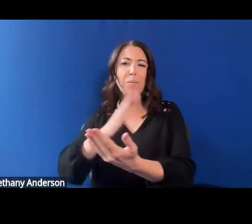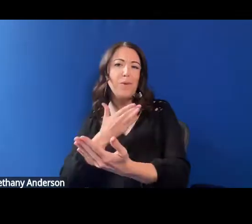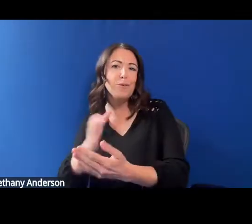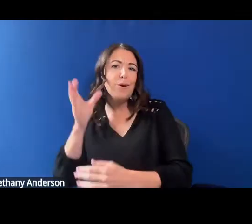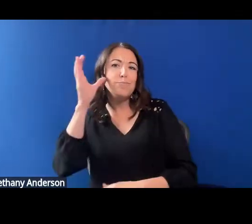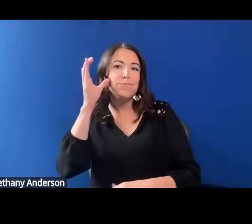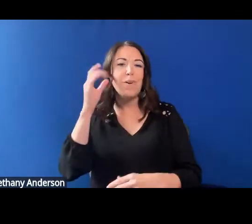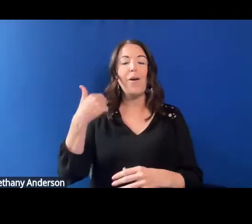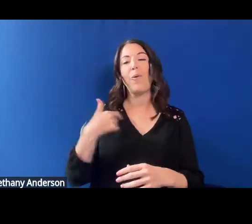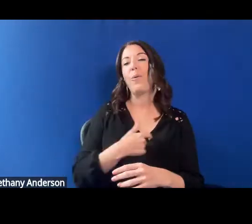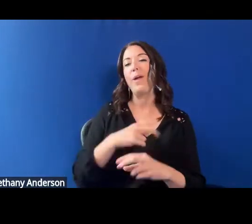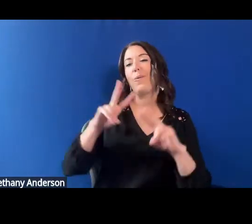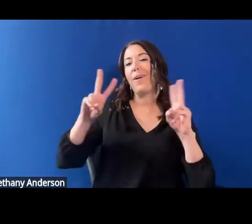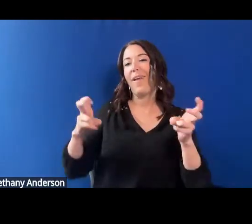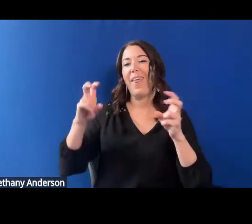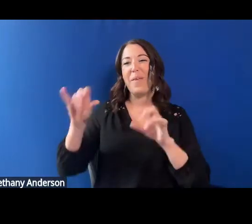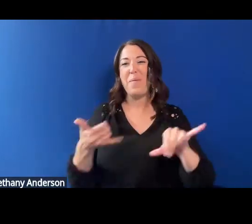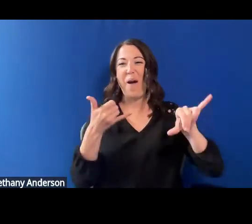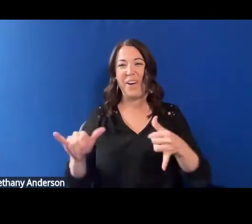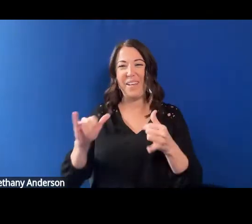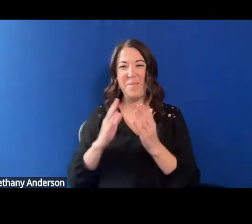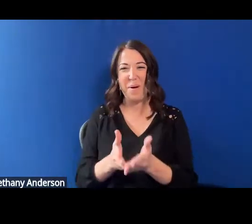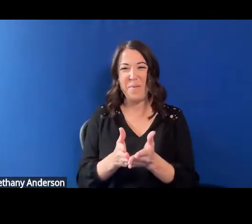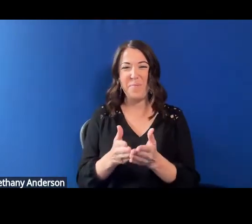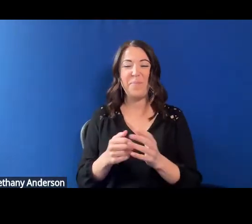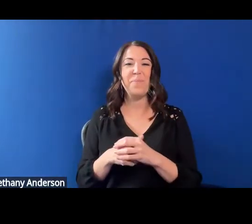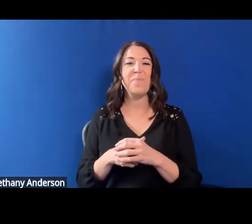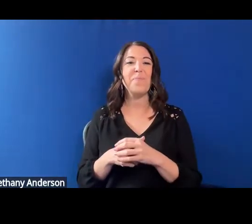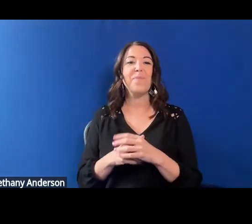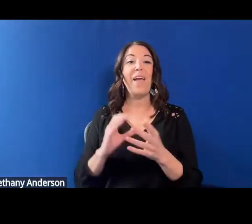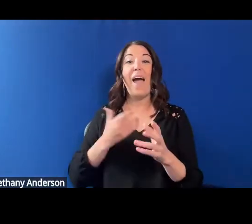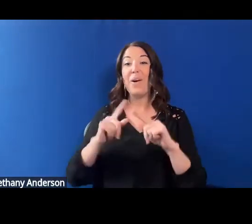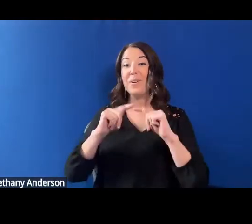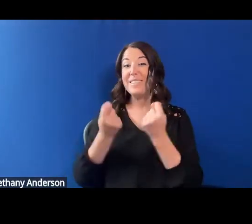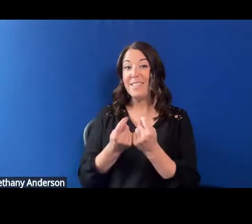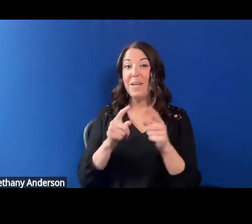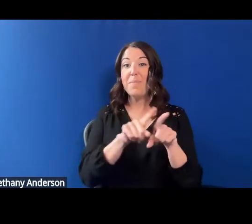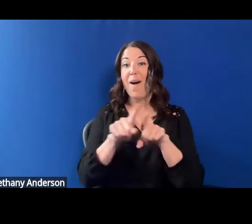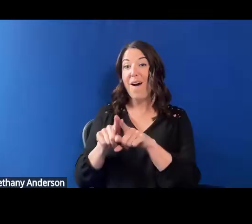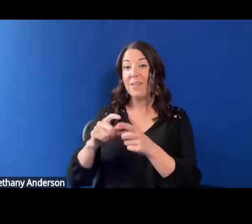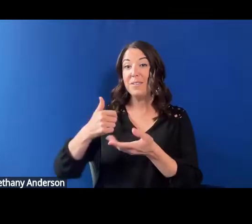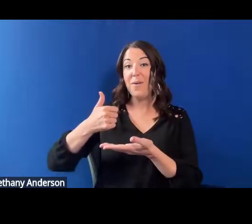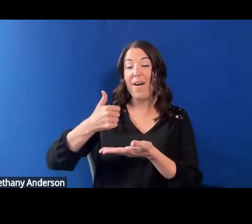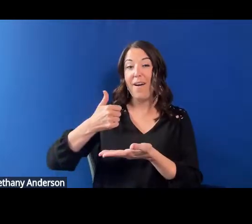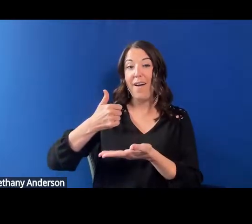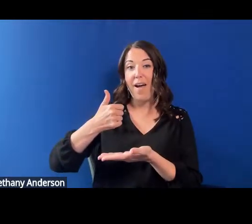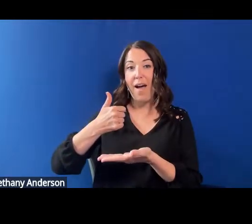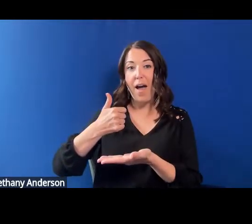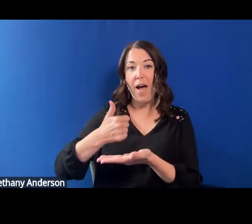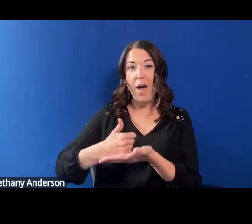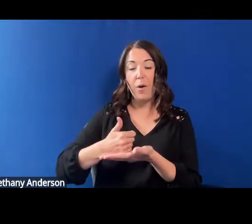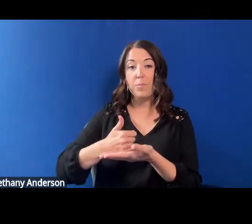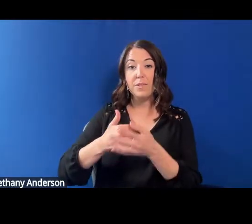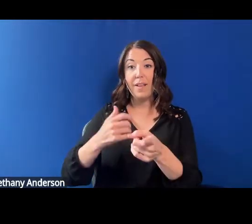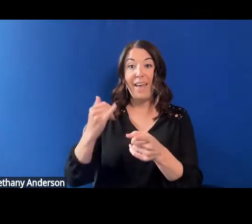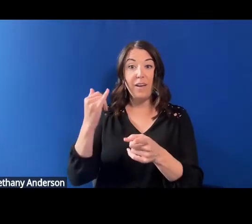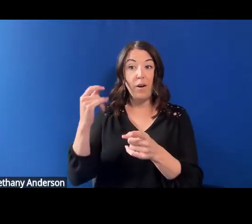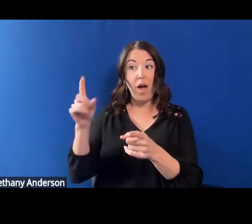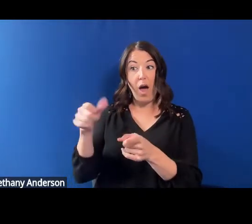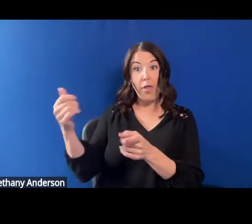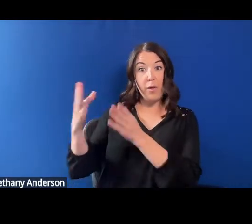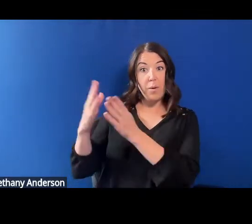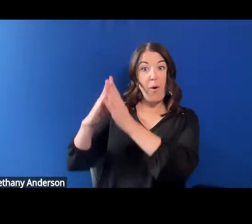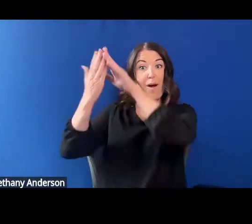the party boat. Our team also helped a capsize boat team